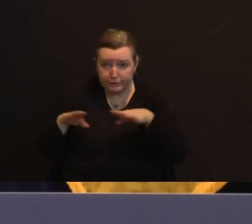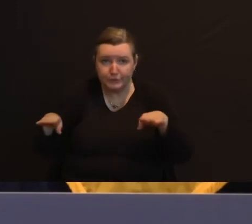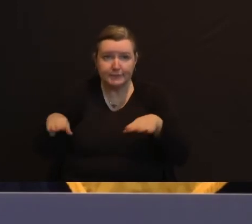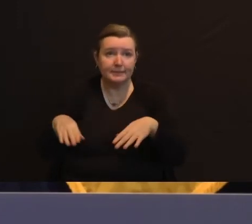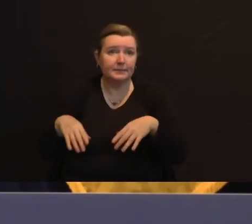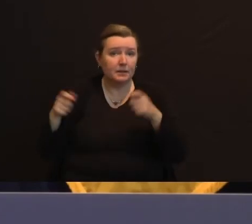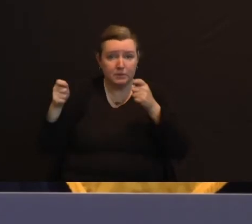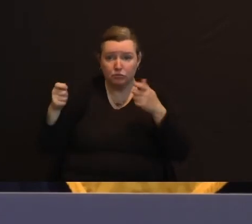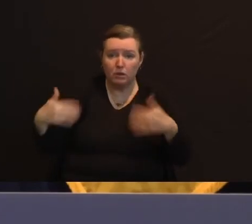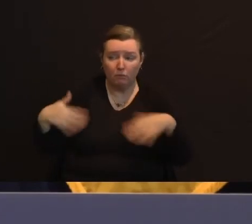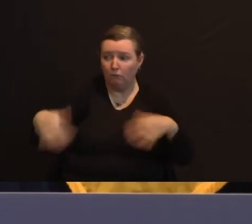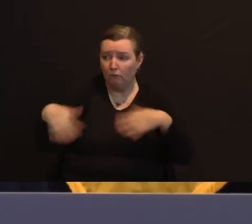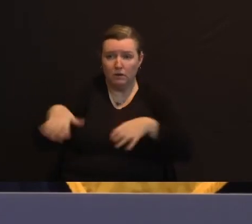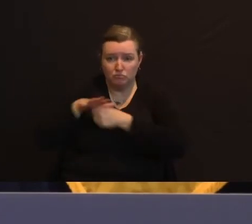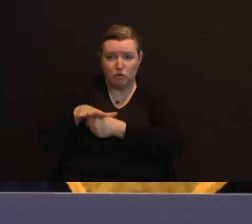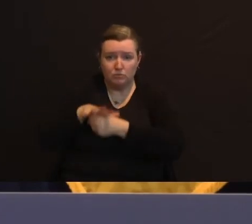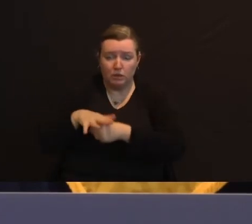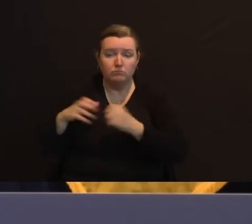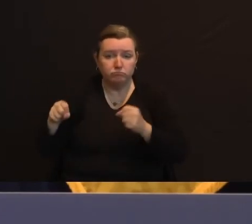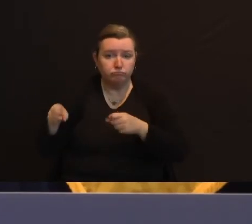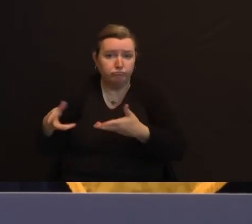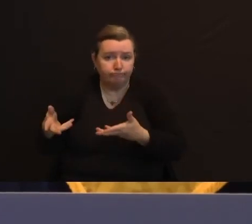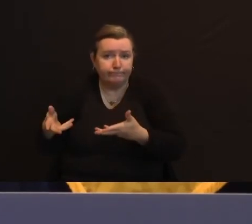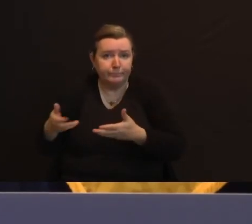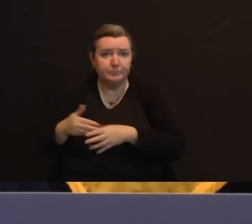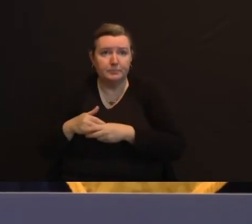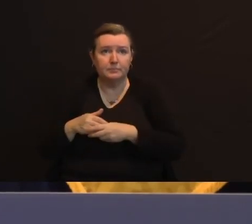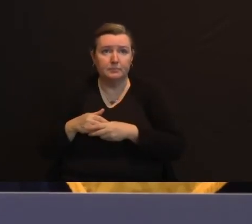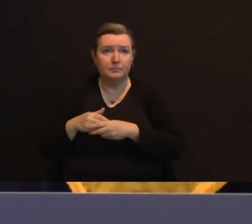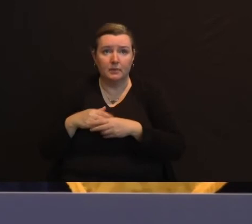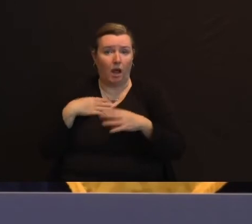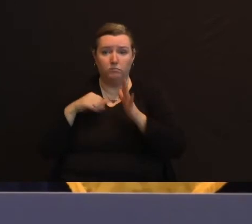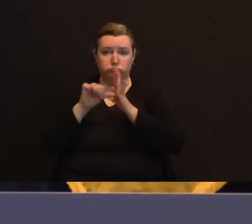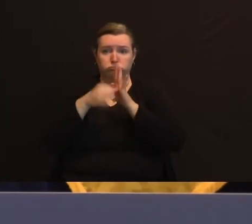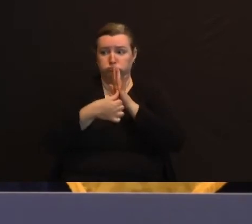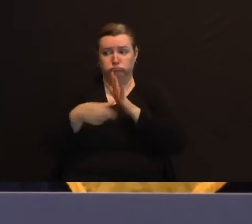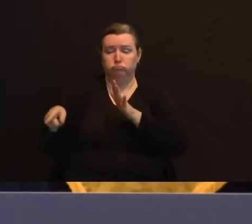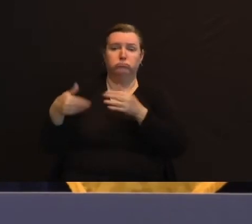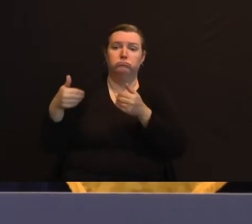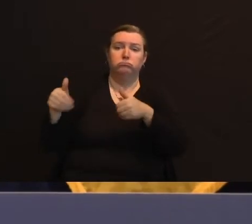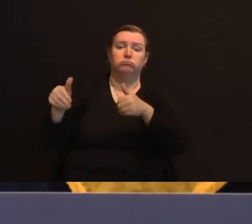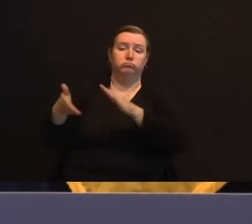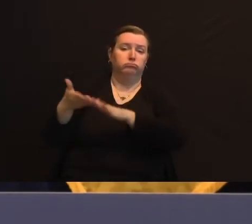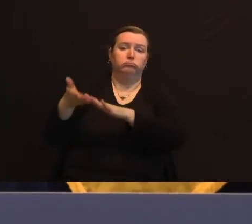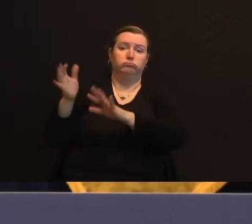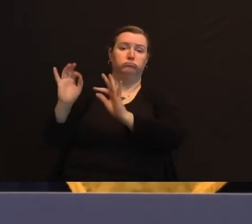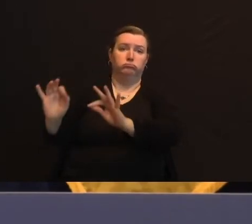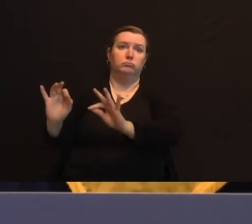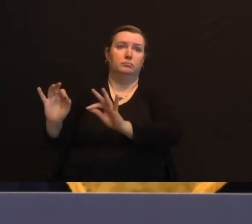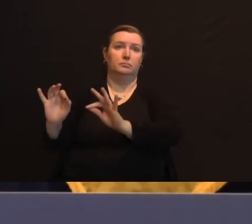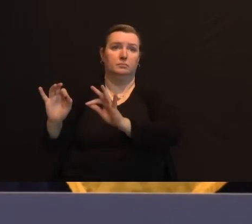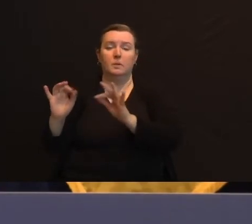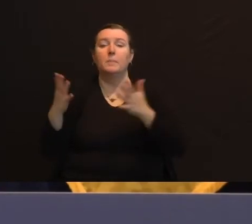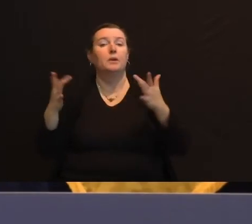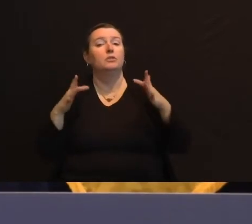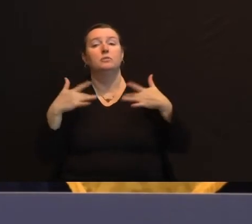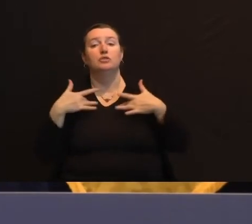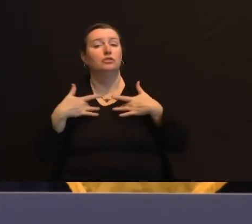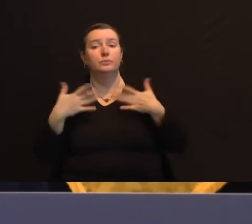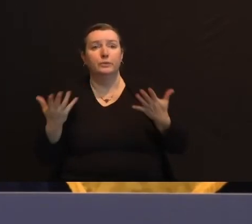administrators, kids, just incredibly impressive. Again, my bigger concern is someone does something